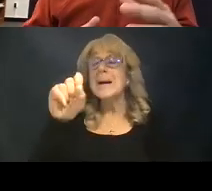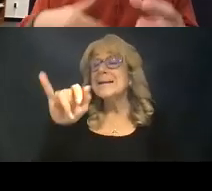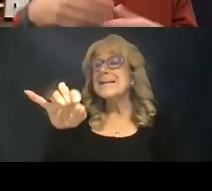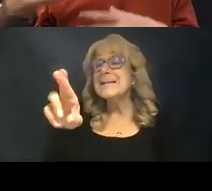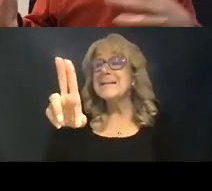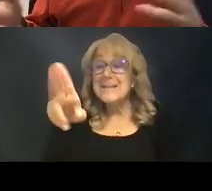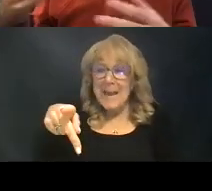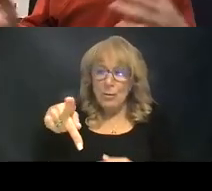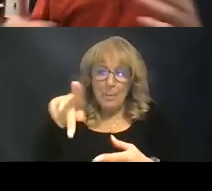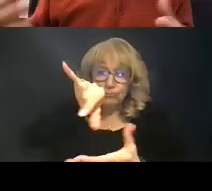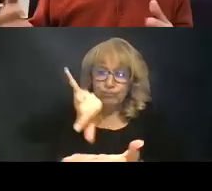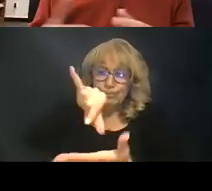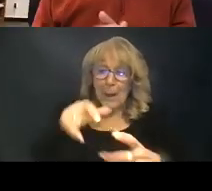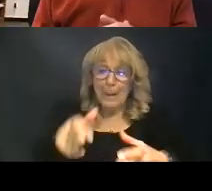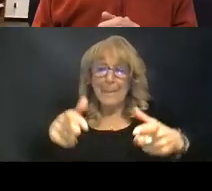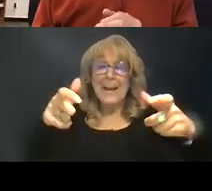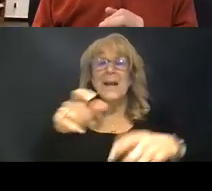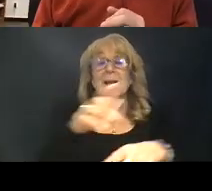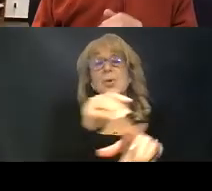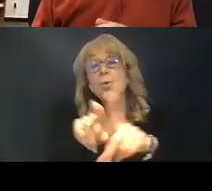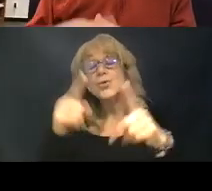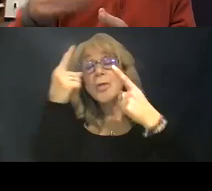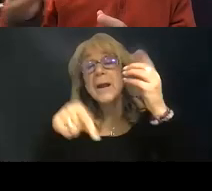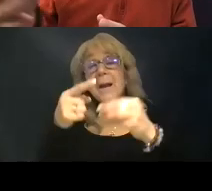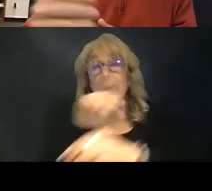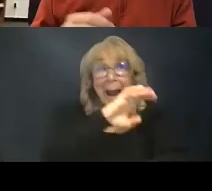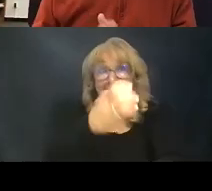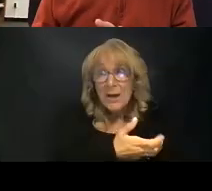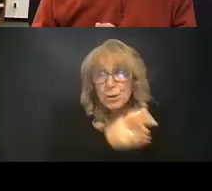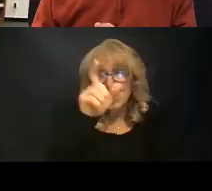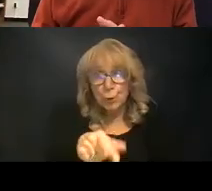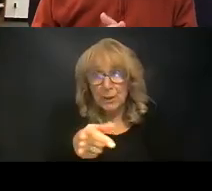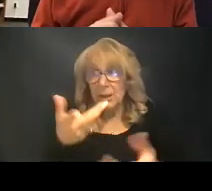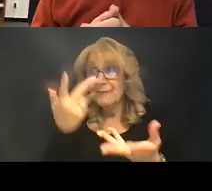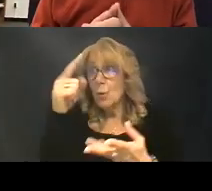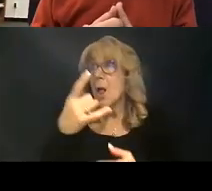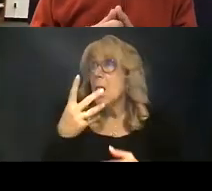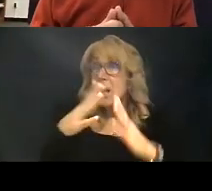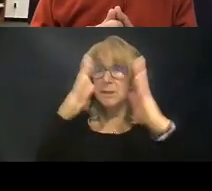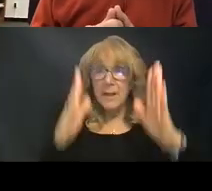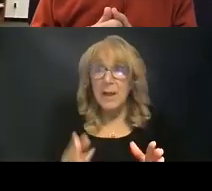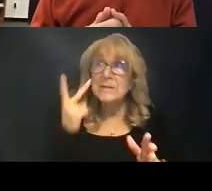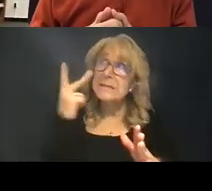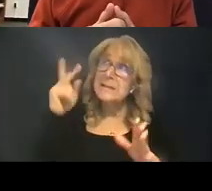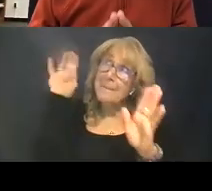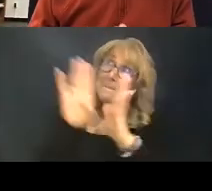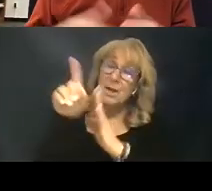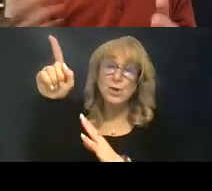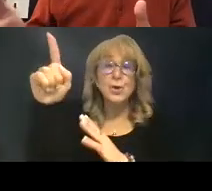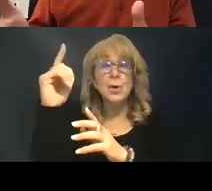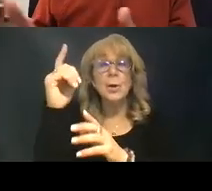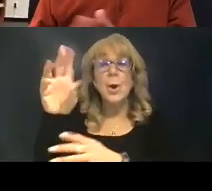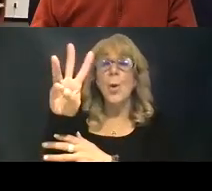about energy that you need to run the lights in your house, as illustrated in the upper right by a big windmill. Or you